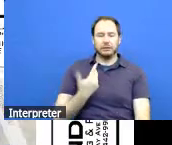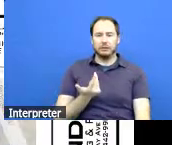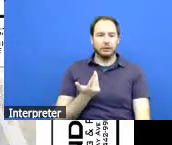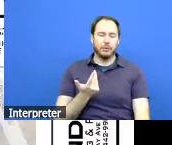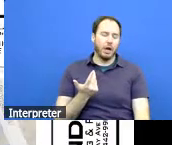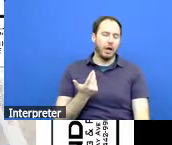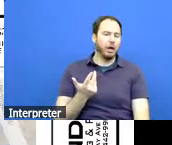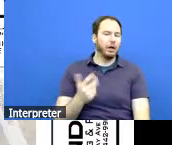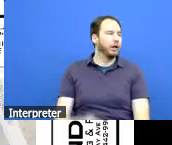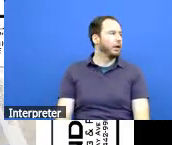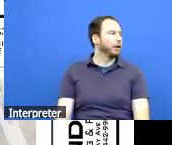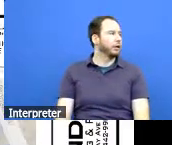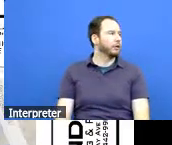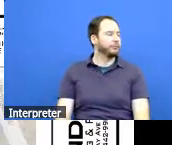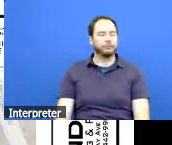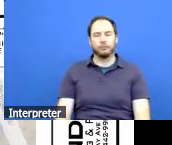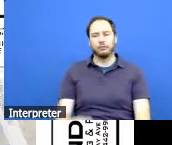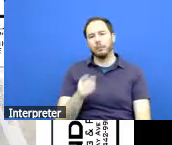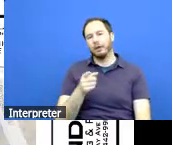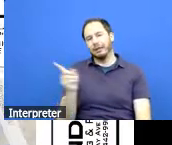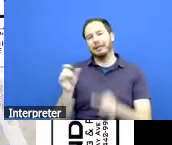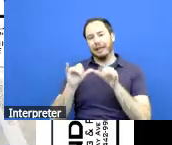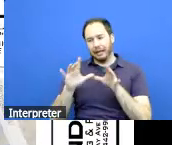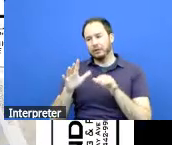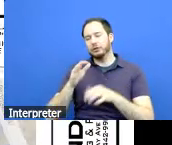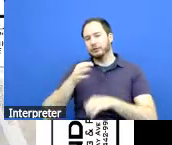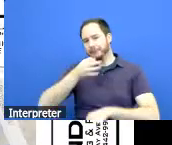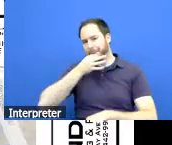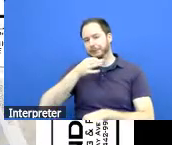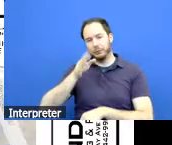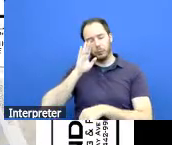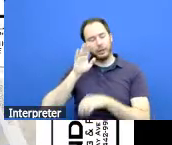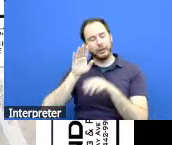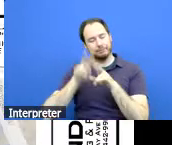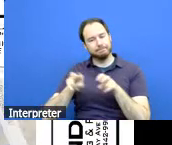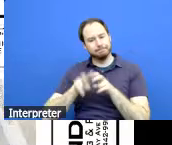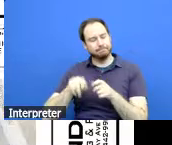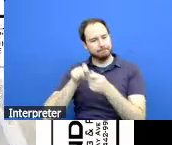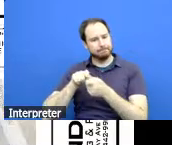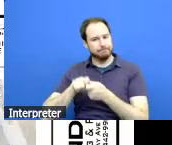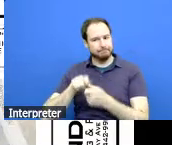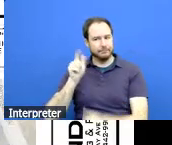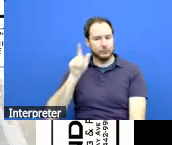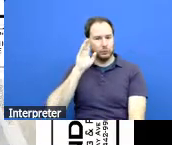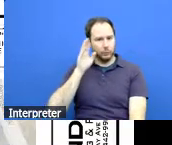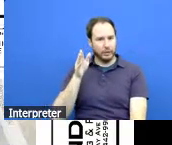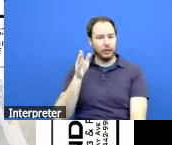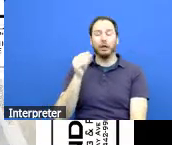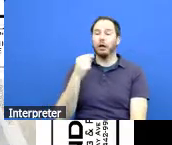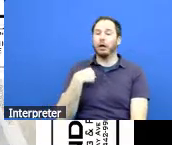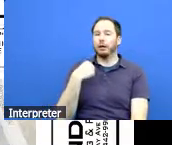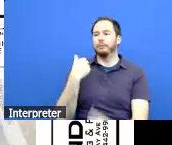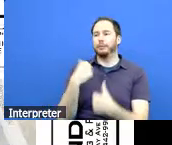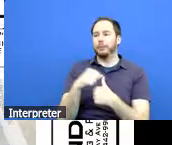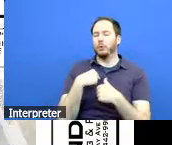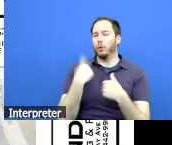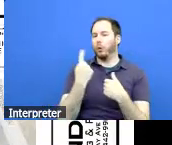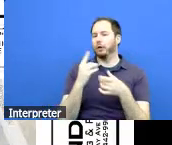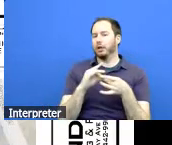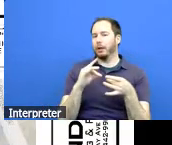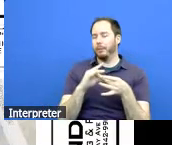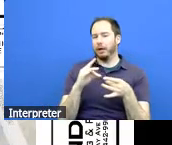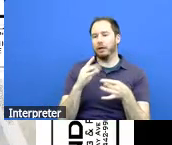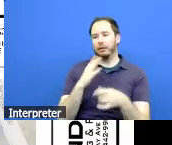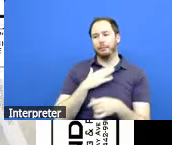But you know, these guys will take a look at that. And I will say one of the other things I talk about is